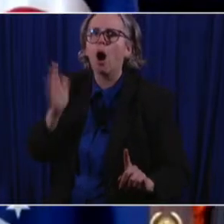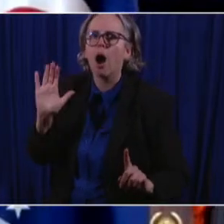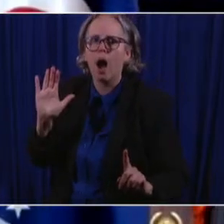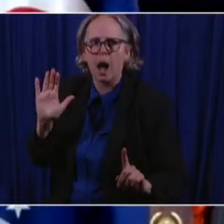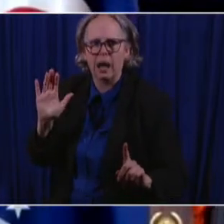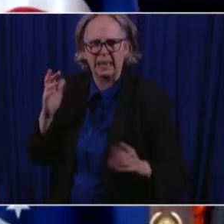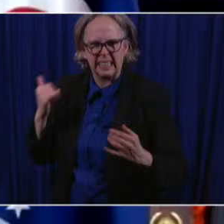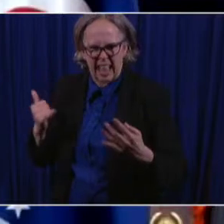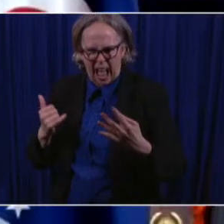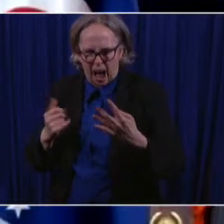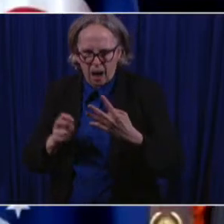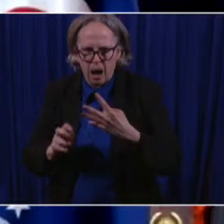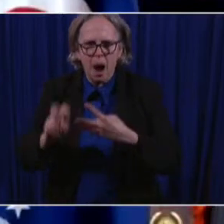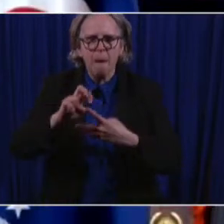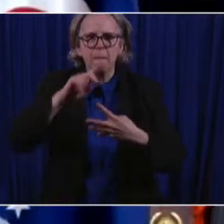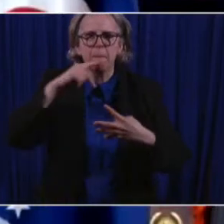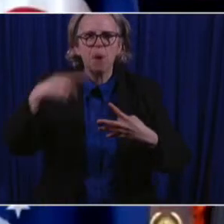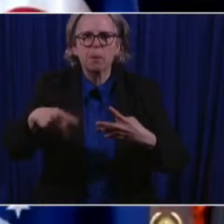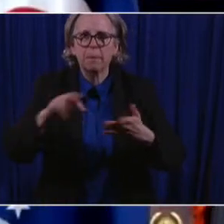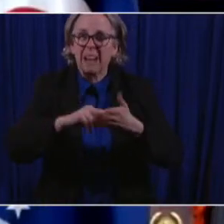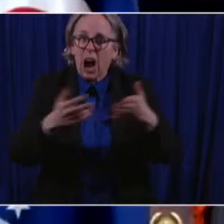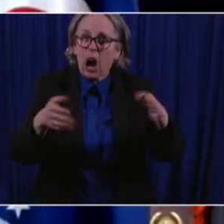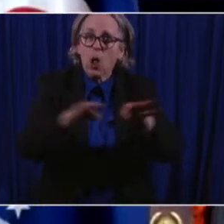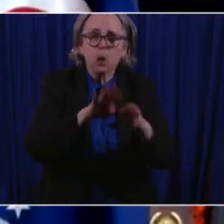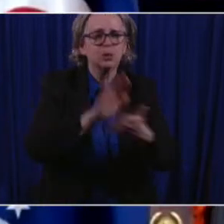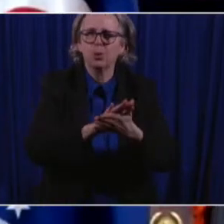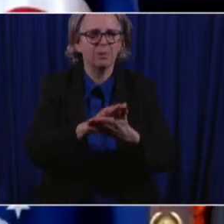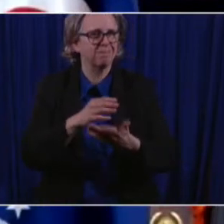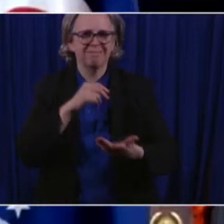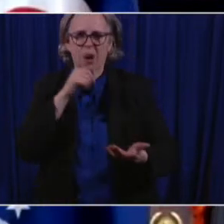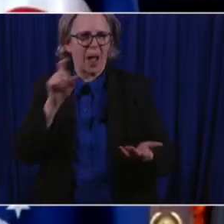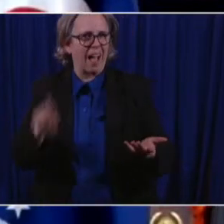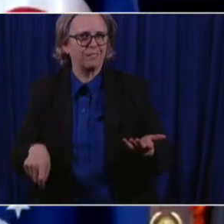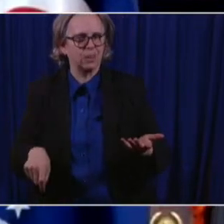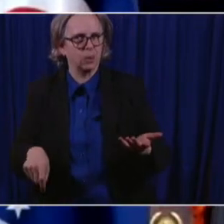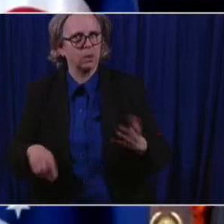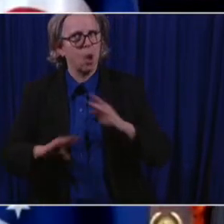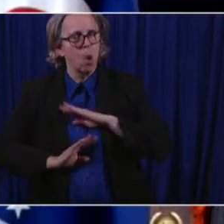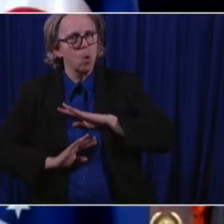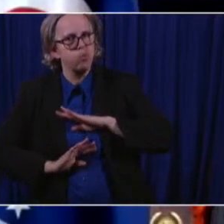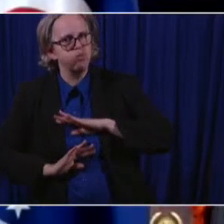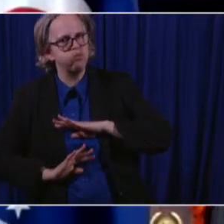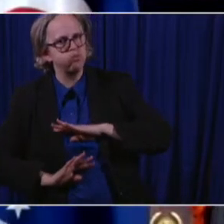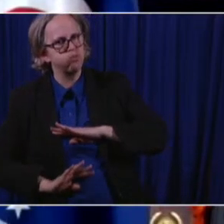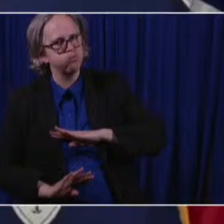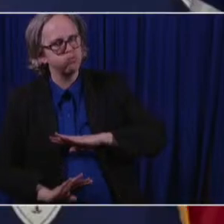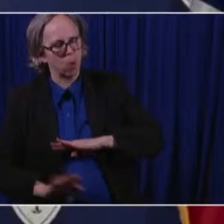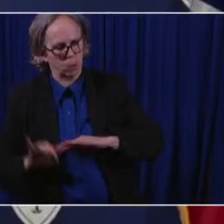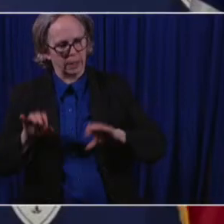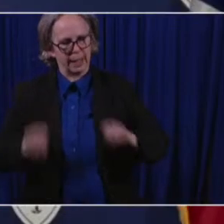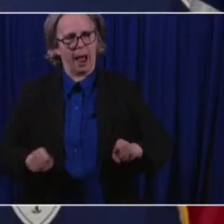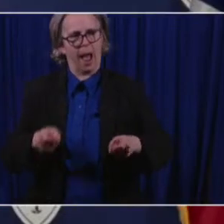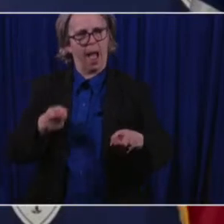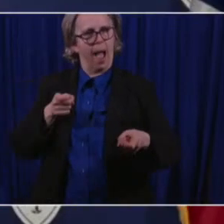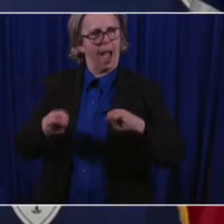that work there are protected, and it can be managed because of that. Yeah, and I would just say, you know, if you have a child who's